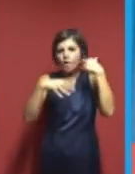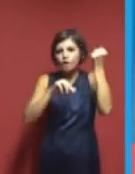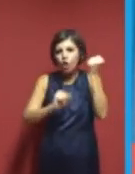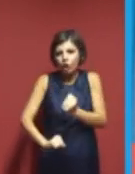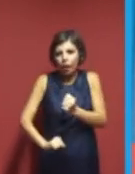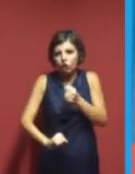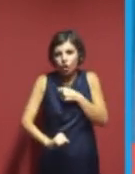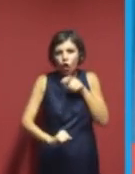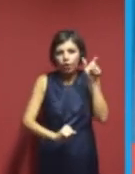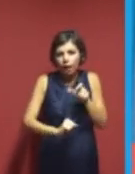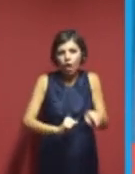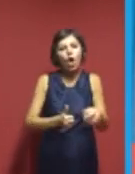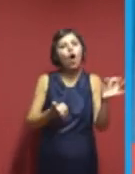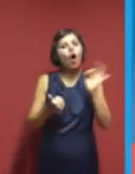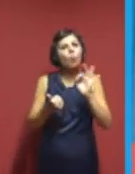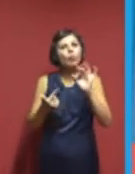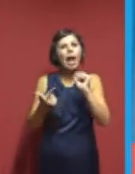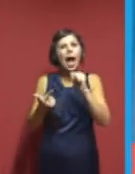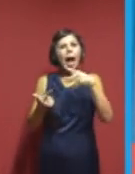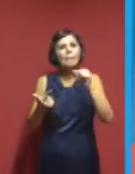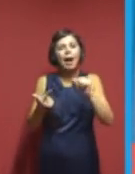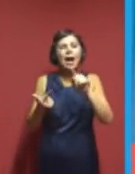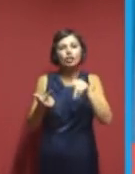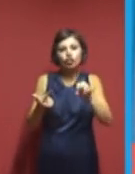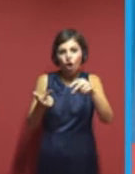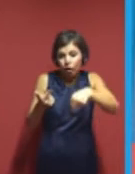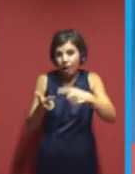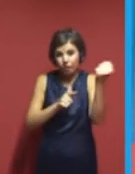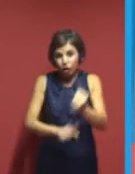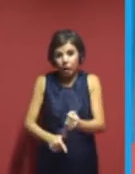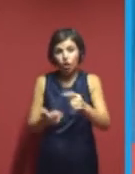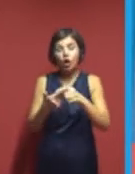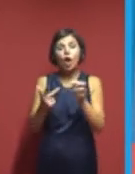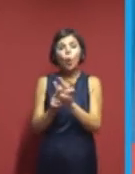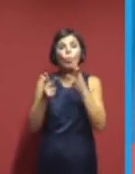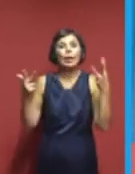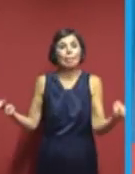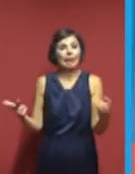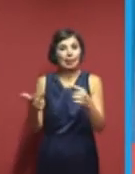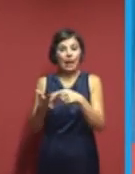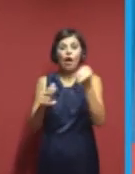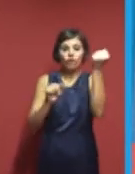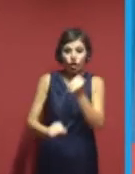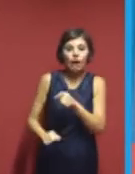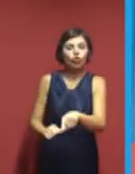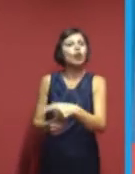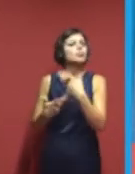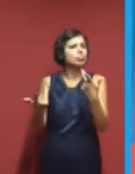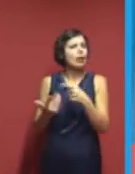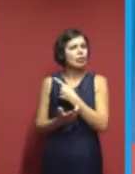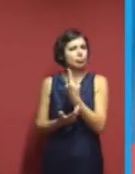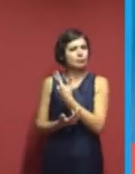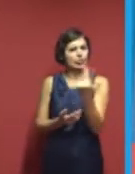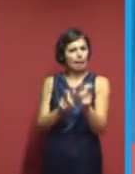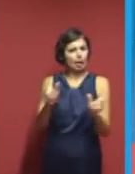and more. Well, actually, each of these people has something in common in their education, and I'd like you to take a moment to think about what it might